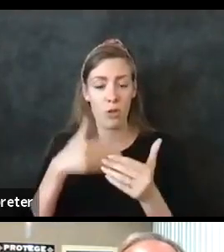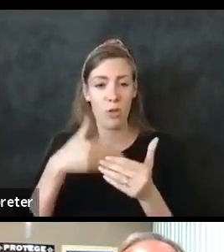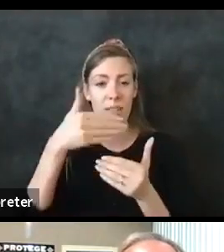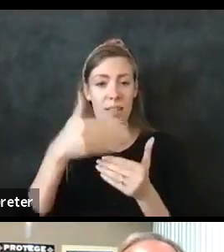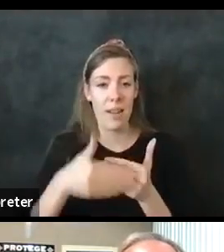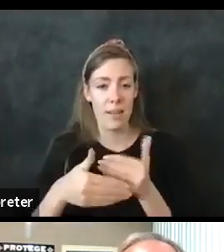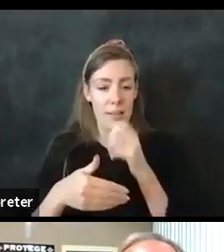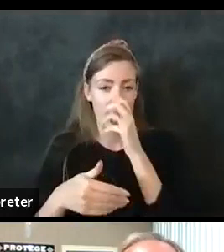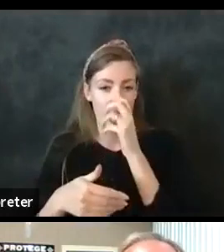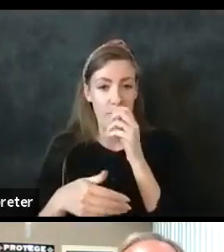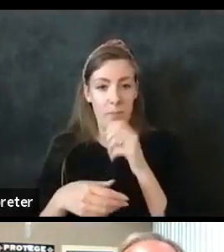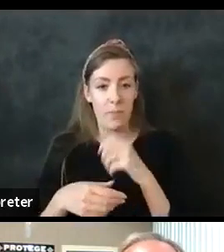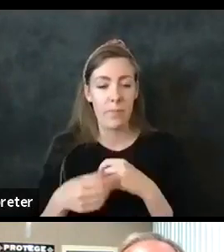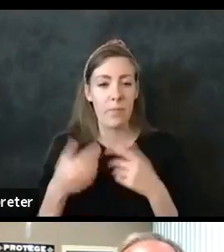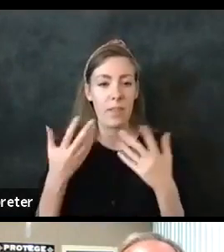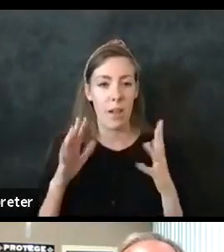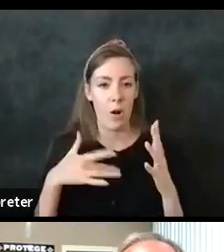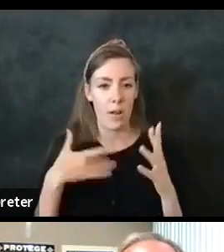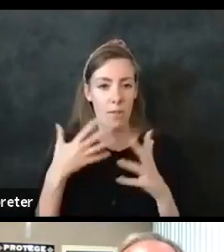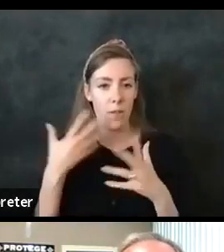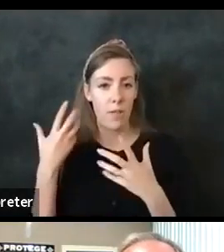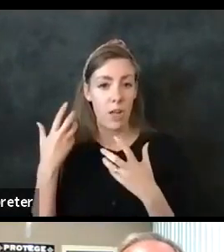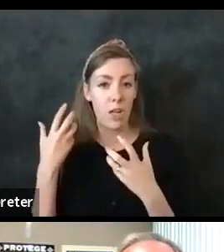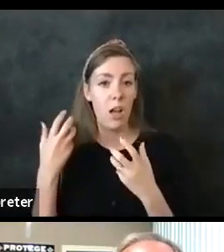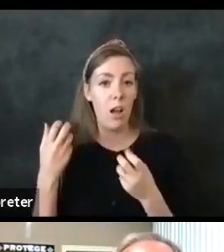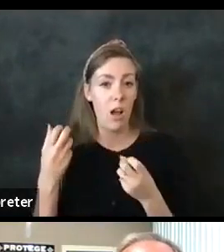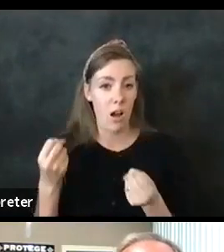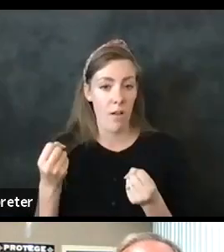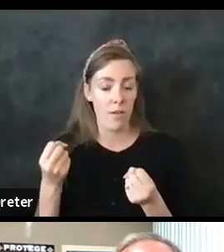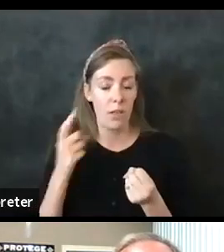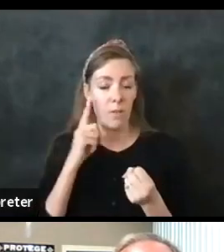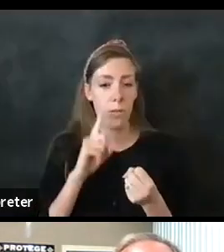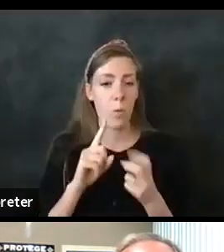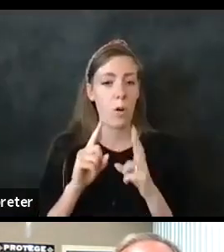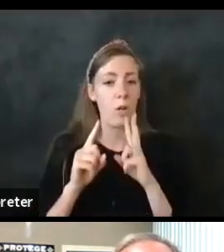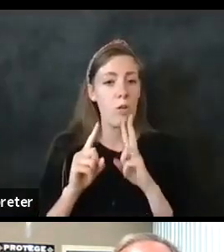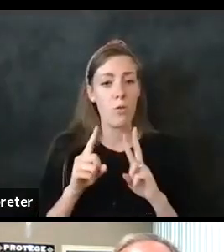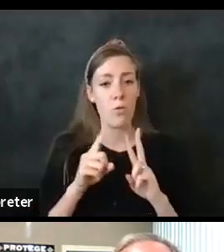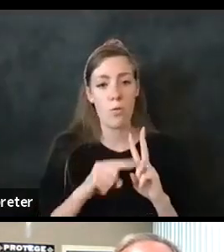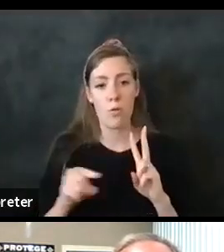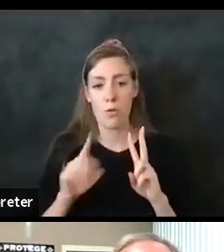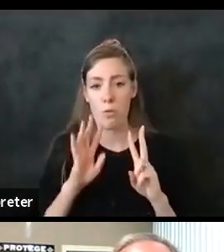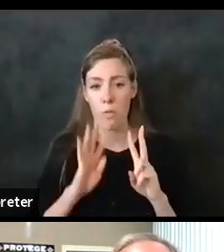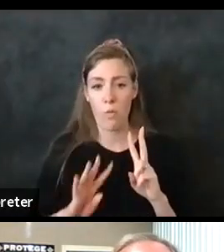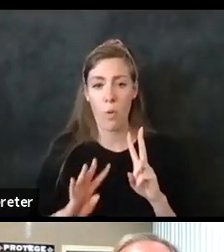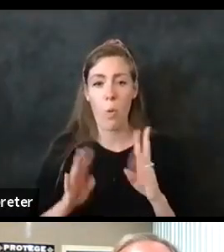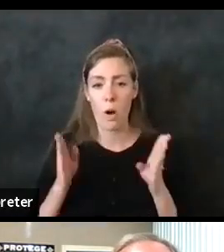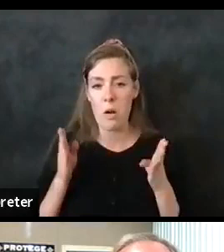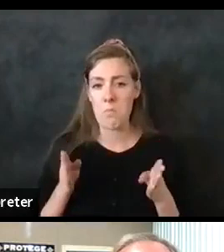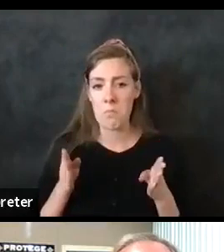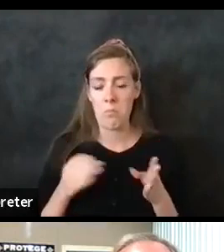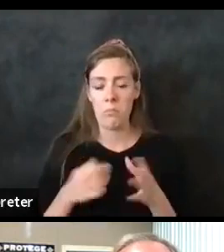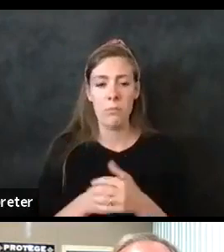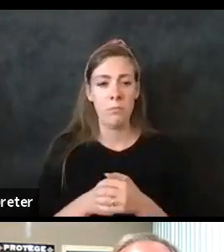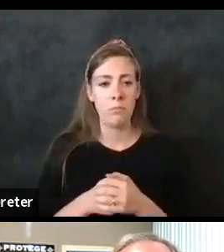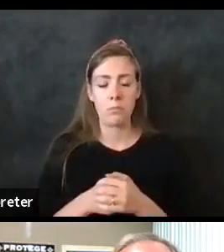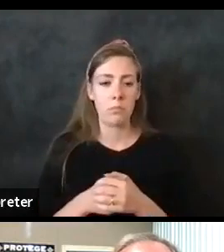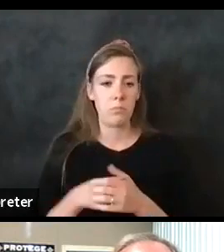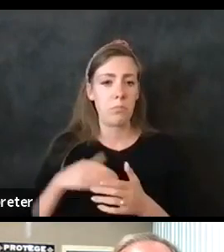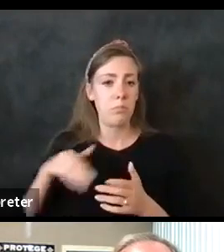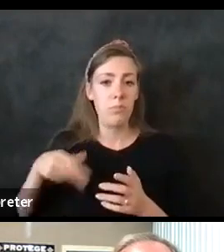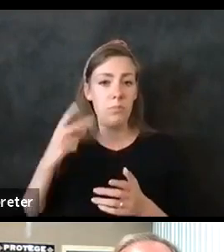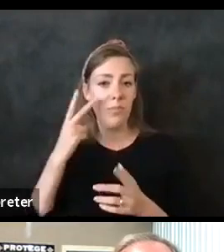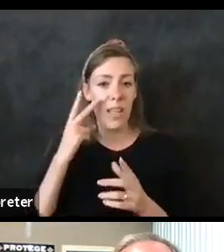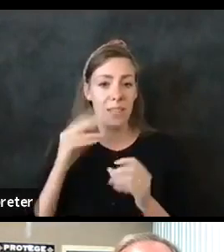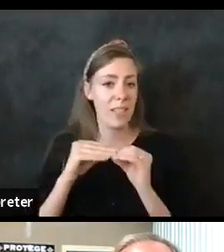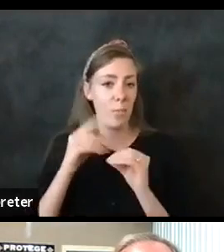they already feel very confident on their 2 to 4 age group data. I haven't seen more about the